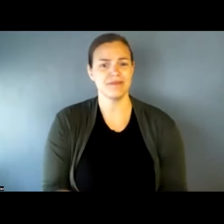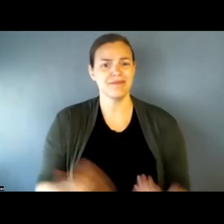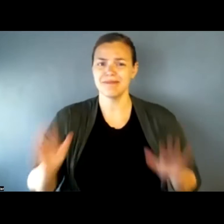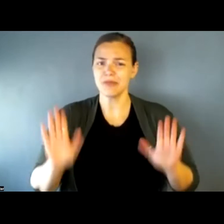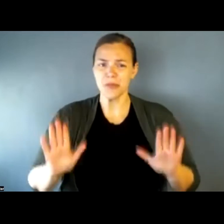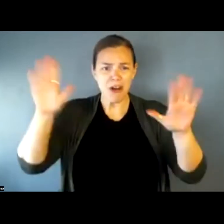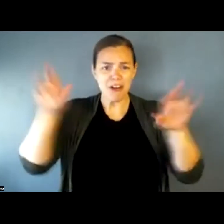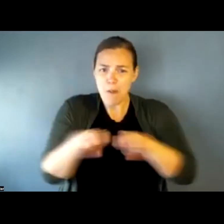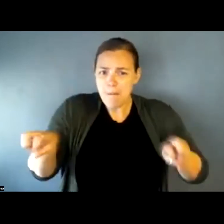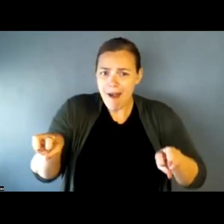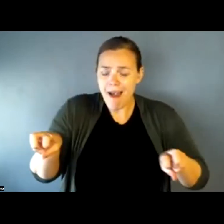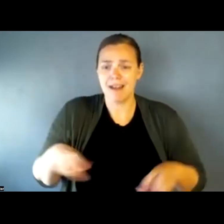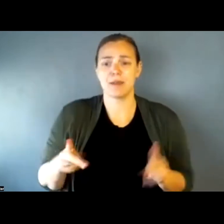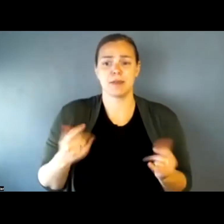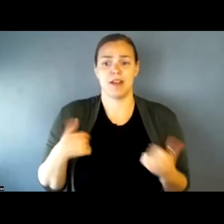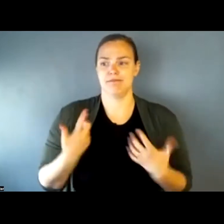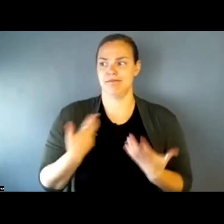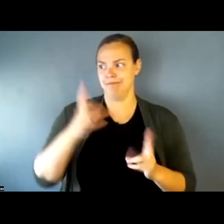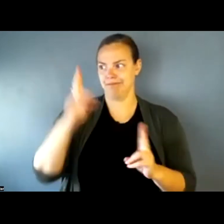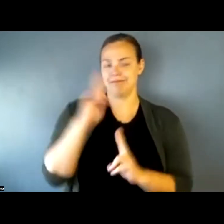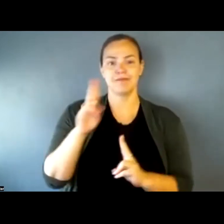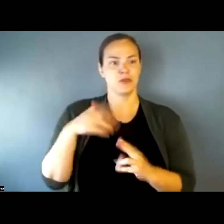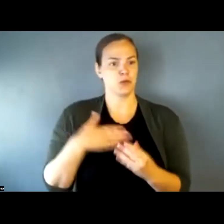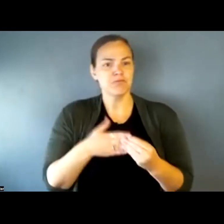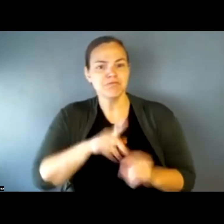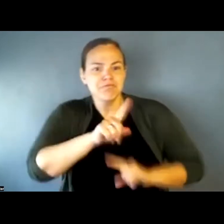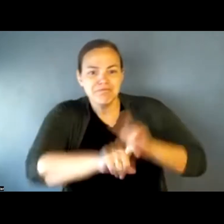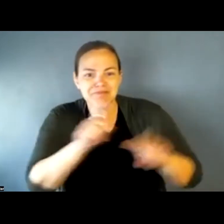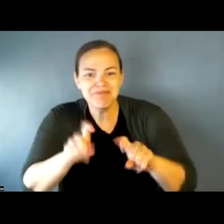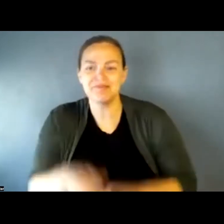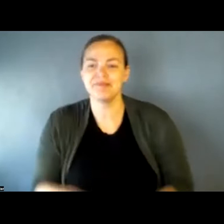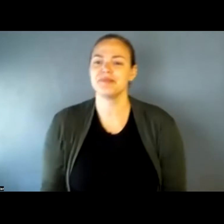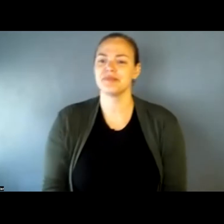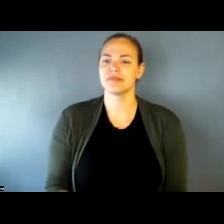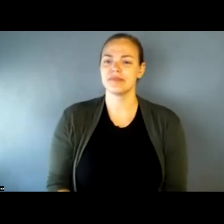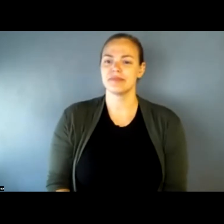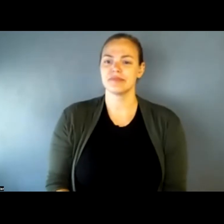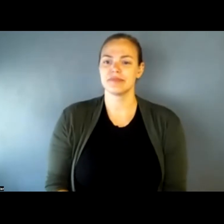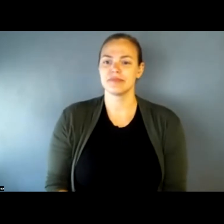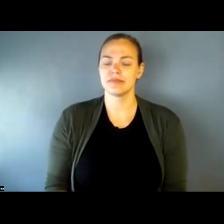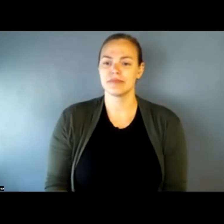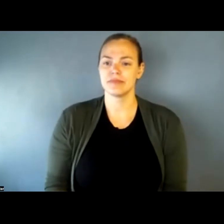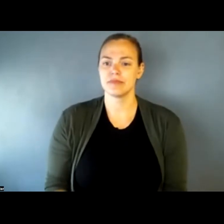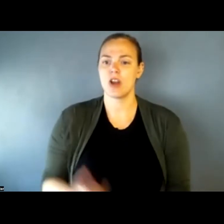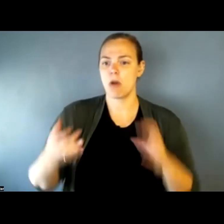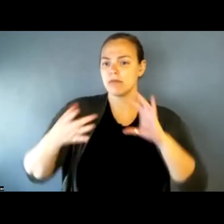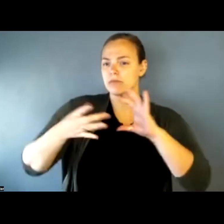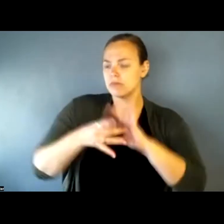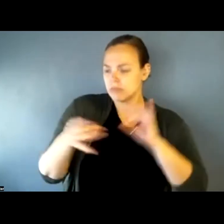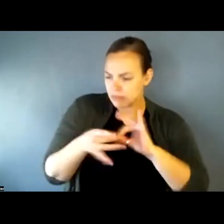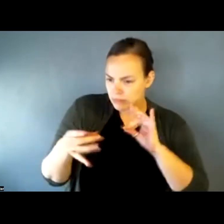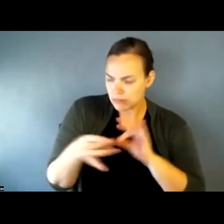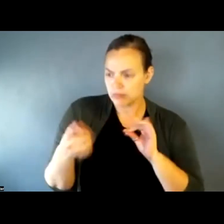panel today, and I have the great pleasure of actually moderating it. Just a few statements about how